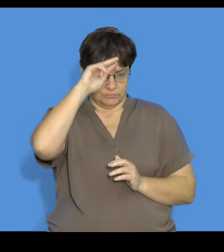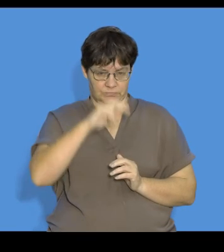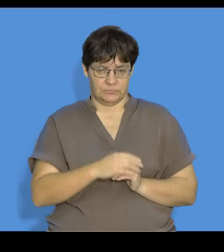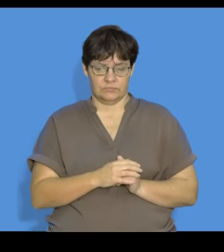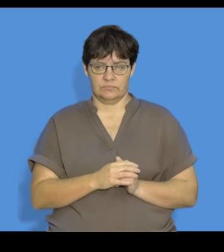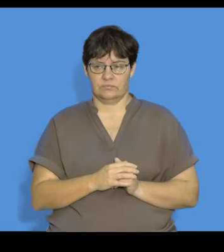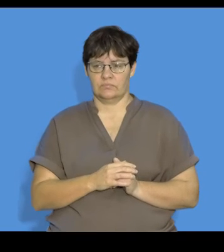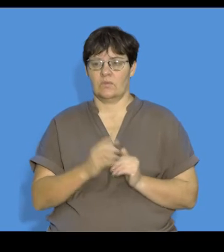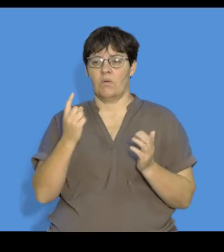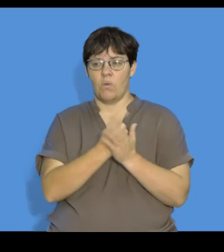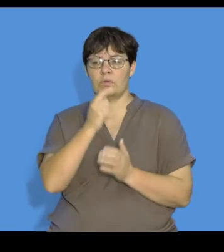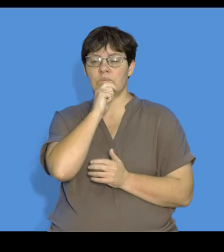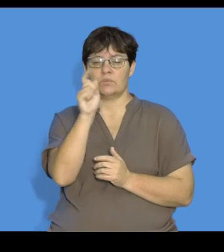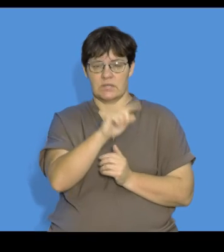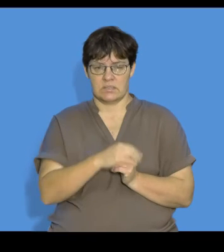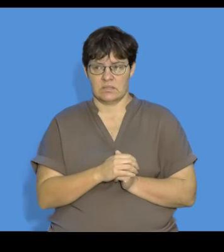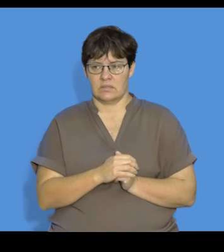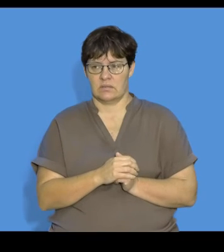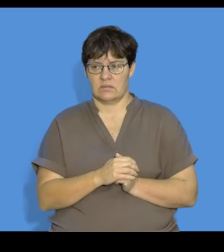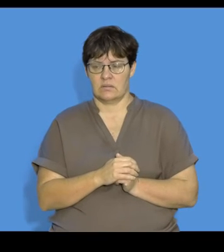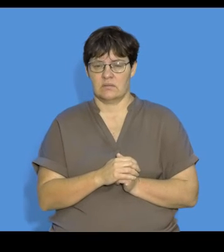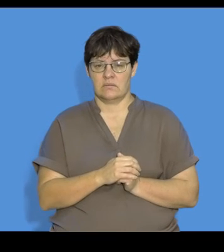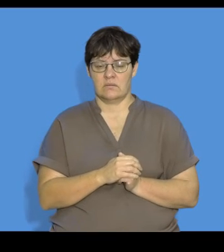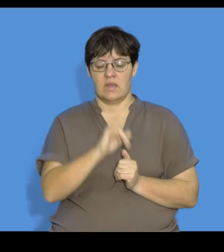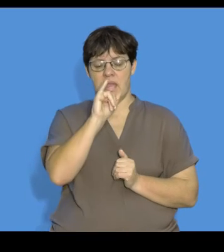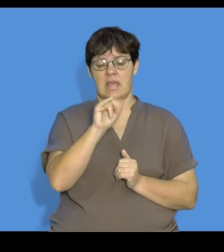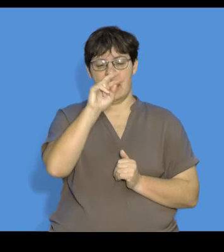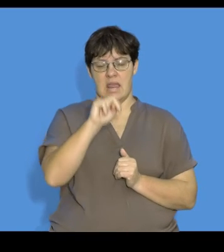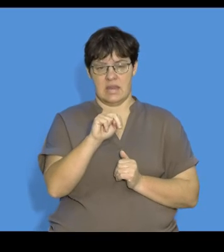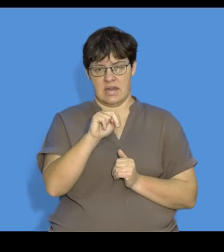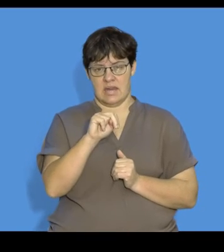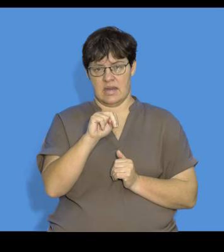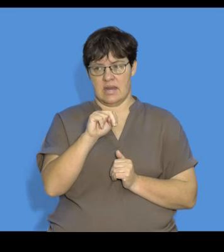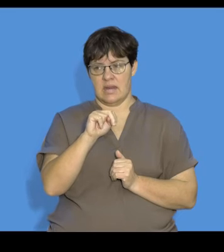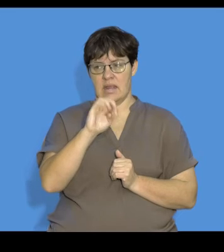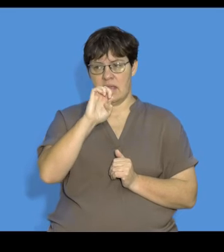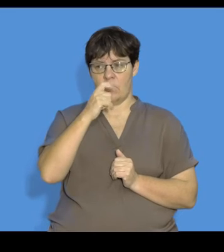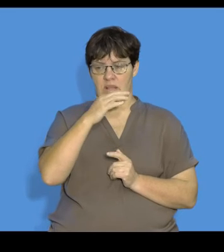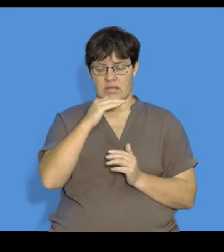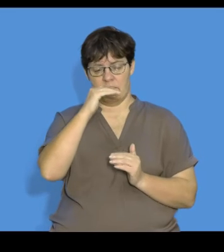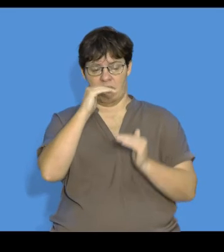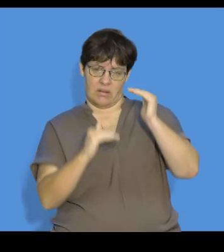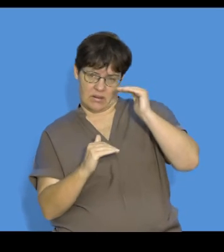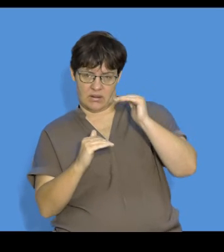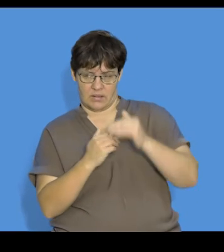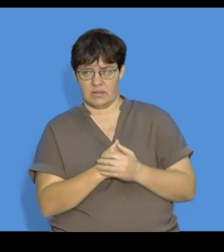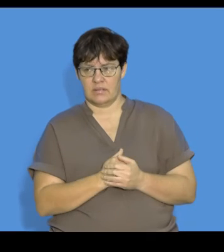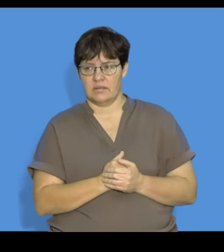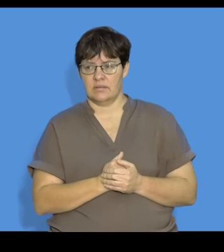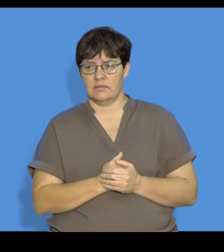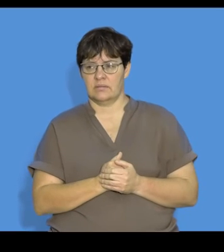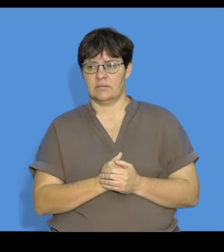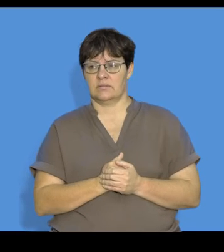always going to be using what we call the inequalities, right? So here we normally use the